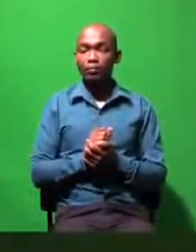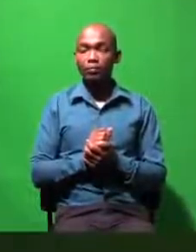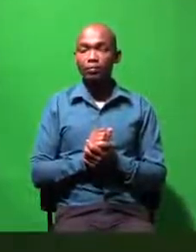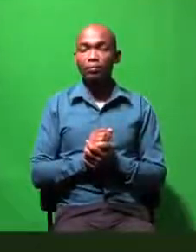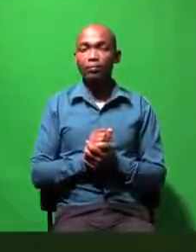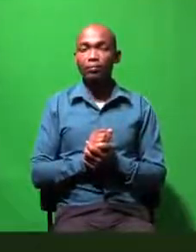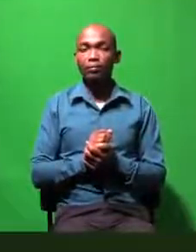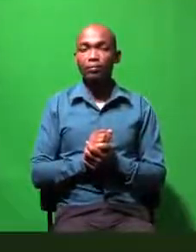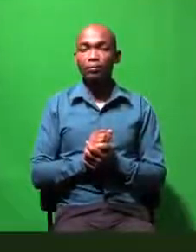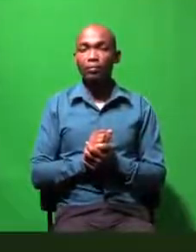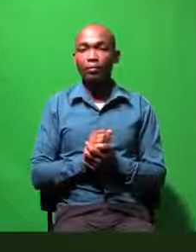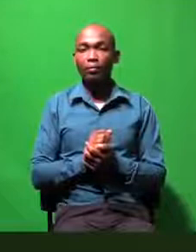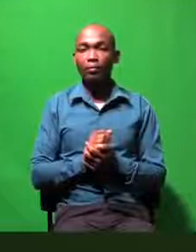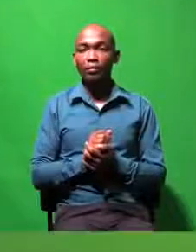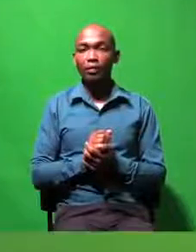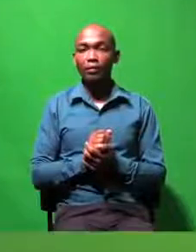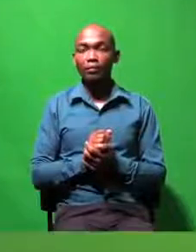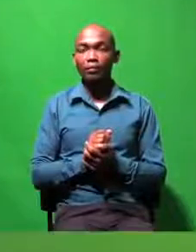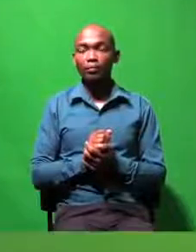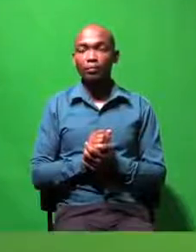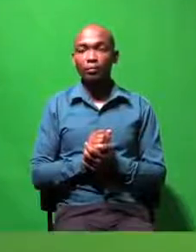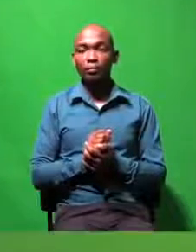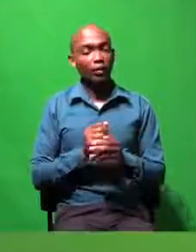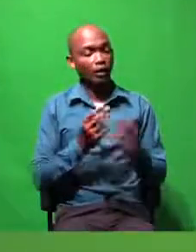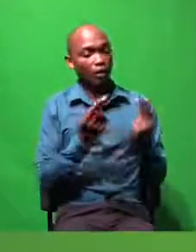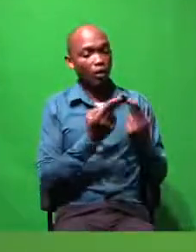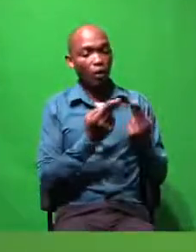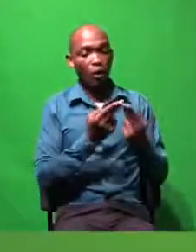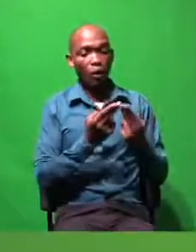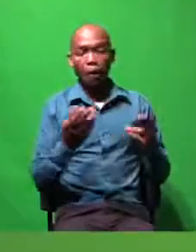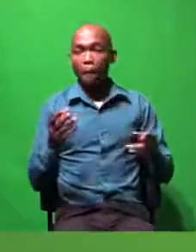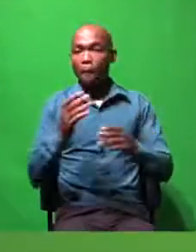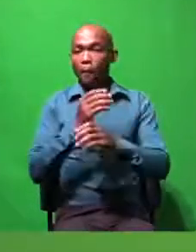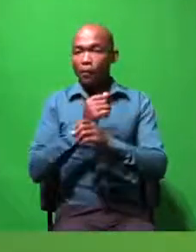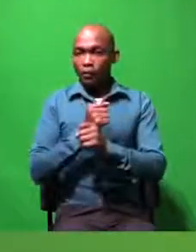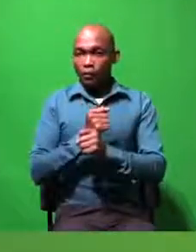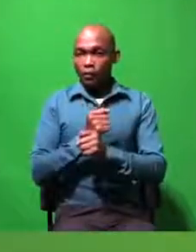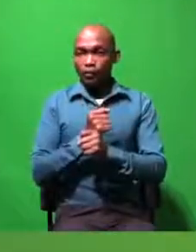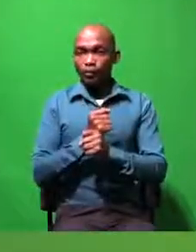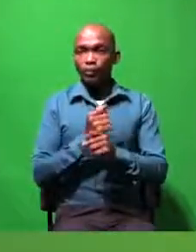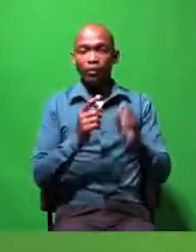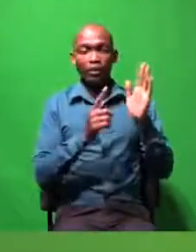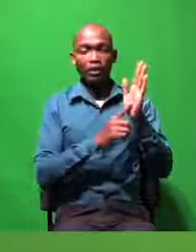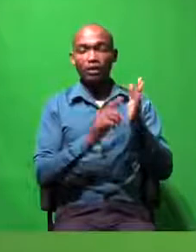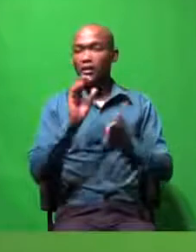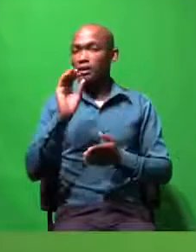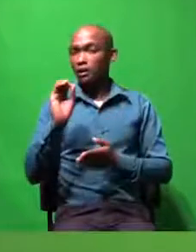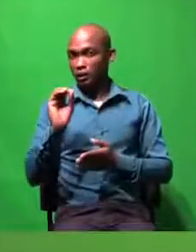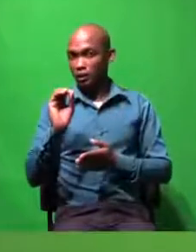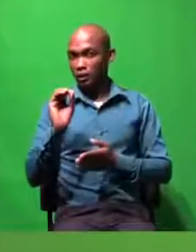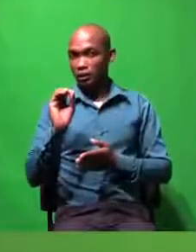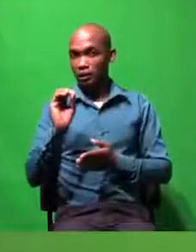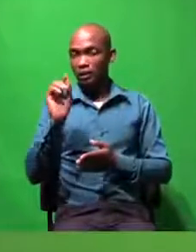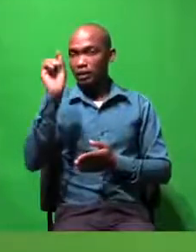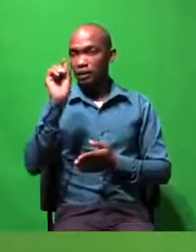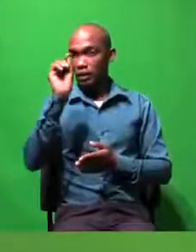160 degrees. And also we have 60 degrees. And this